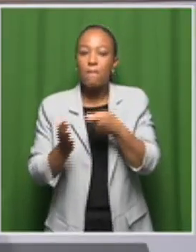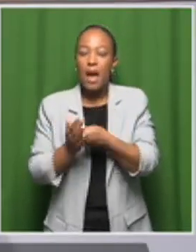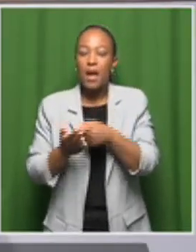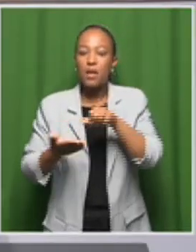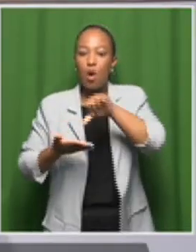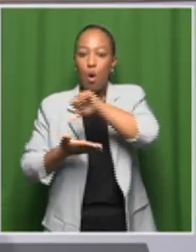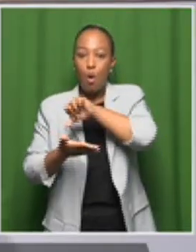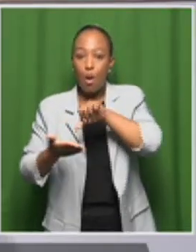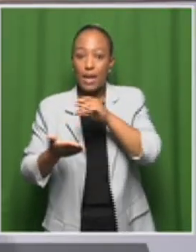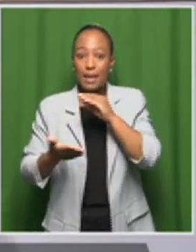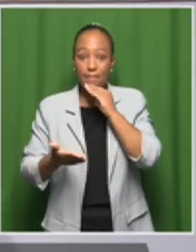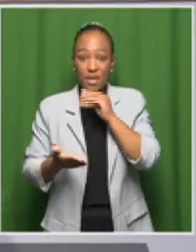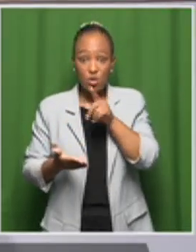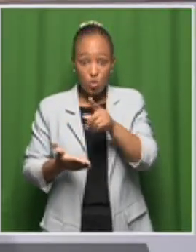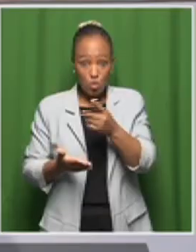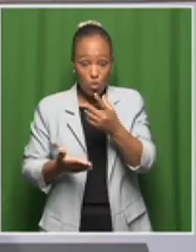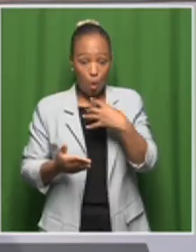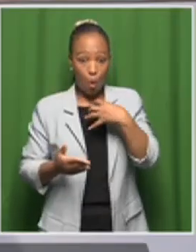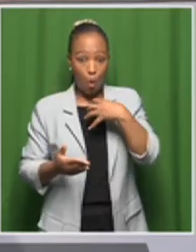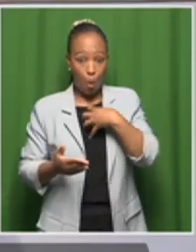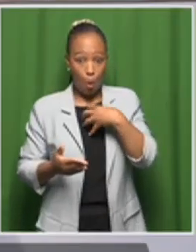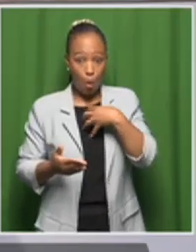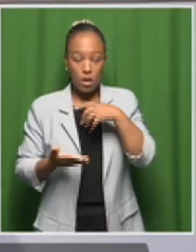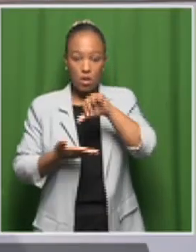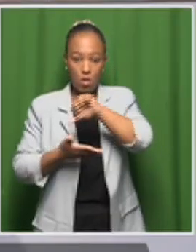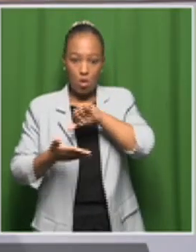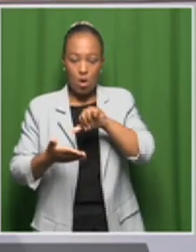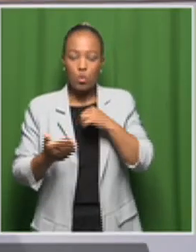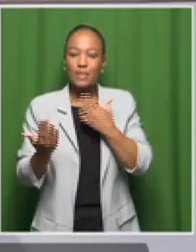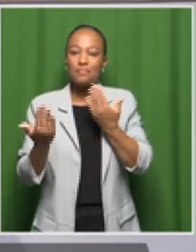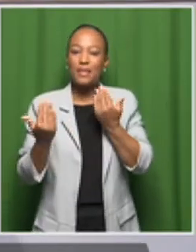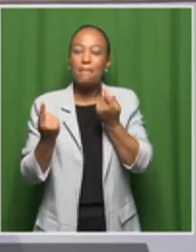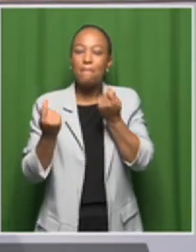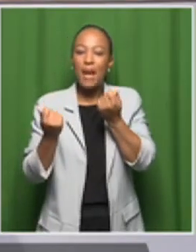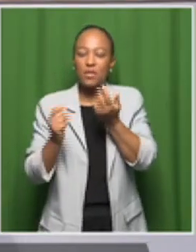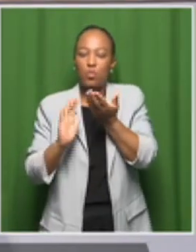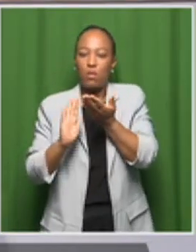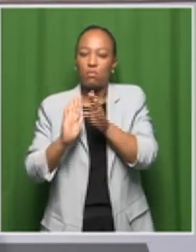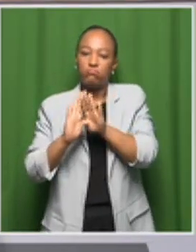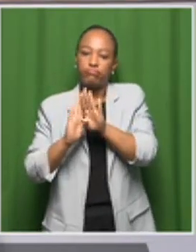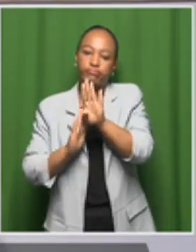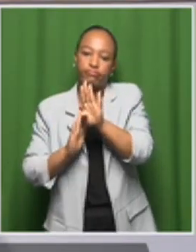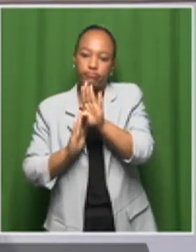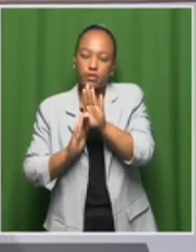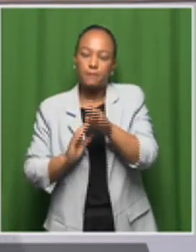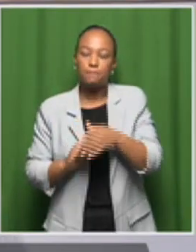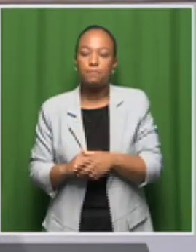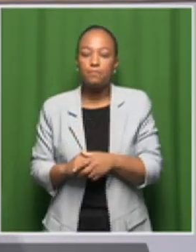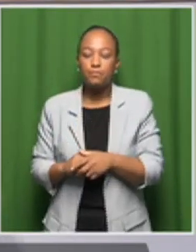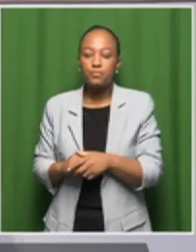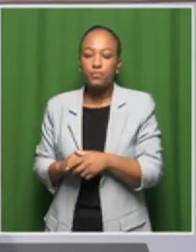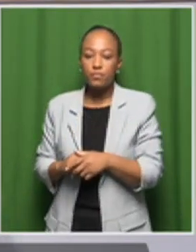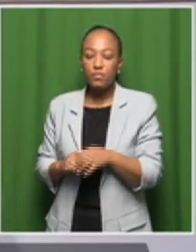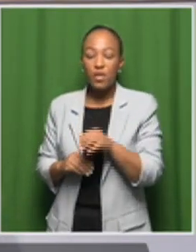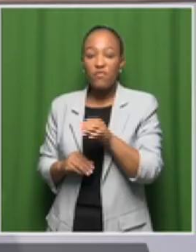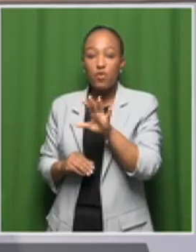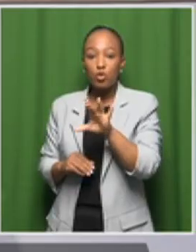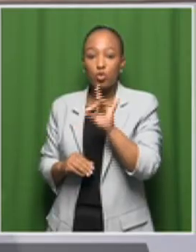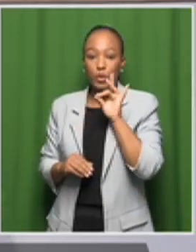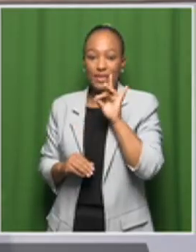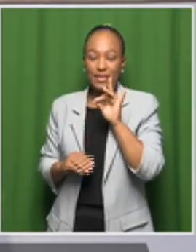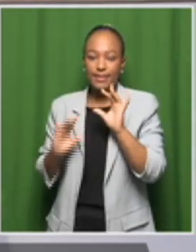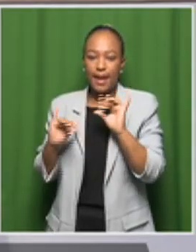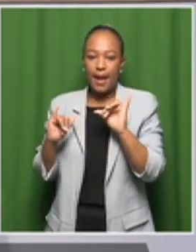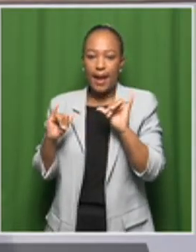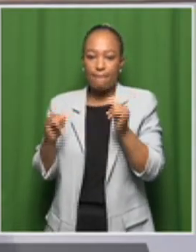oil. It just means you're anticipating a price hike in oil. Let's talk about choosing a broker, we know there's